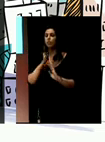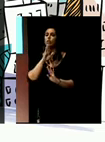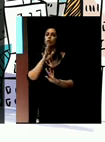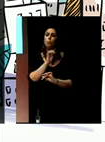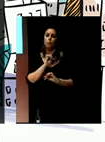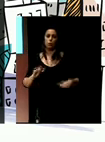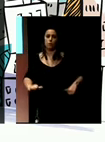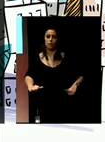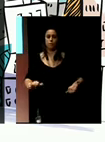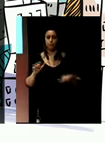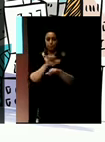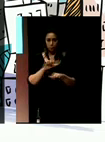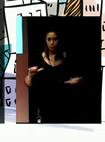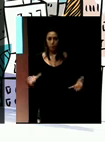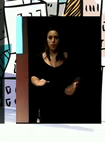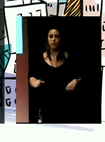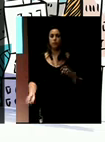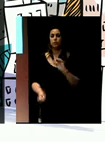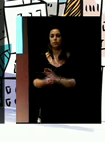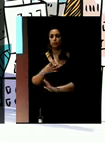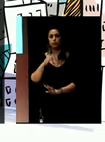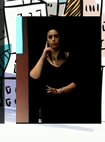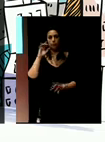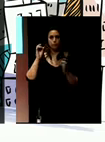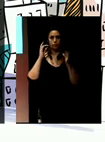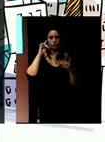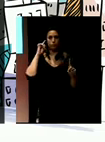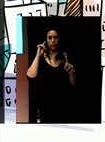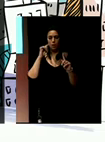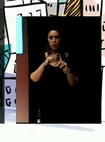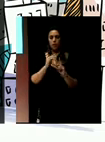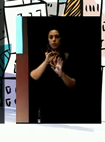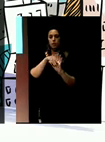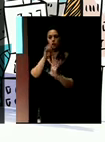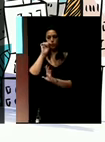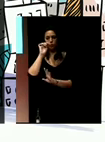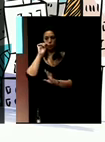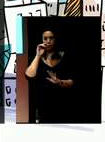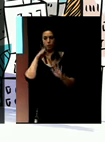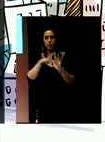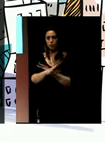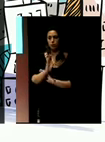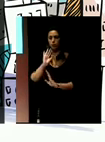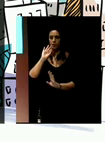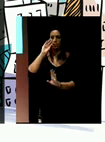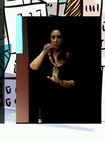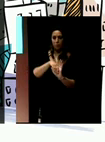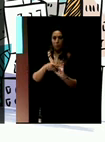Portugal has started quite a lot of initiatives on accessible tourism and integrated